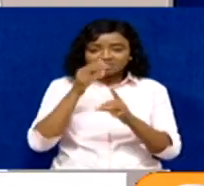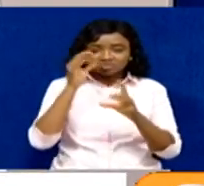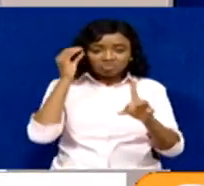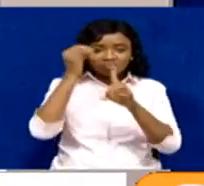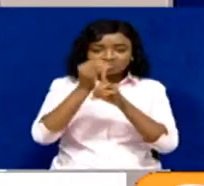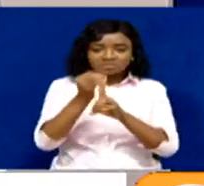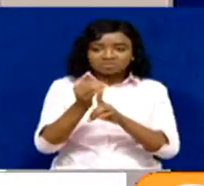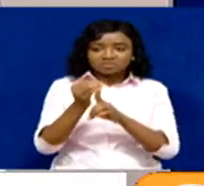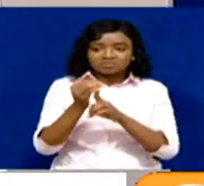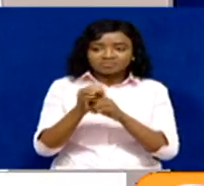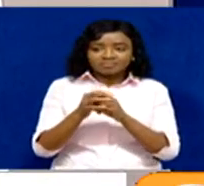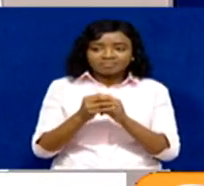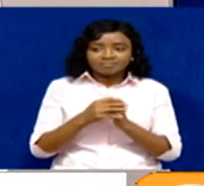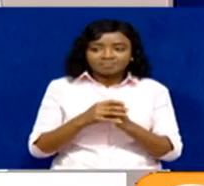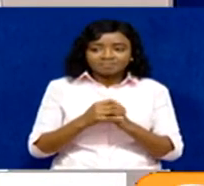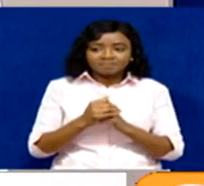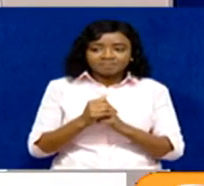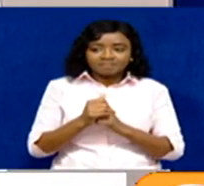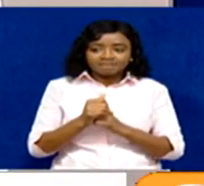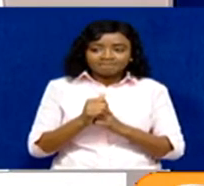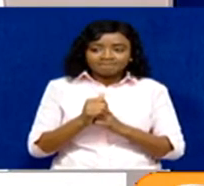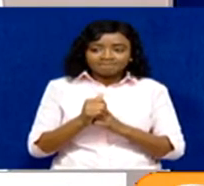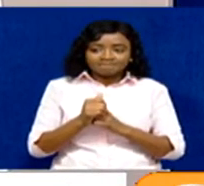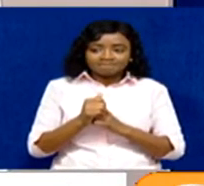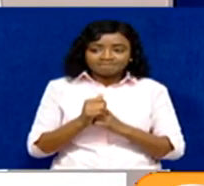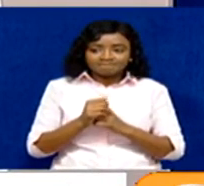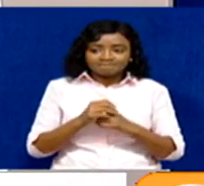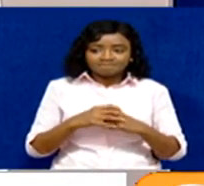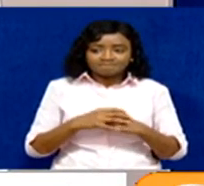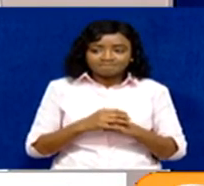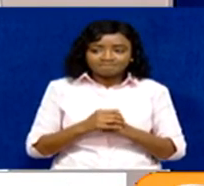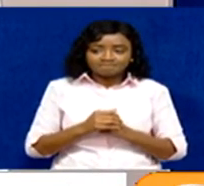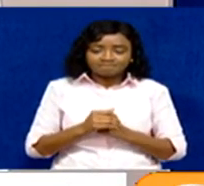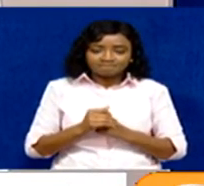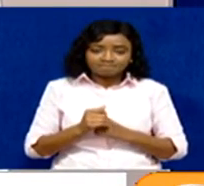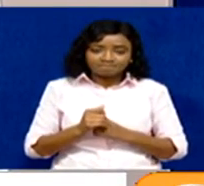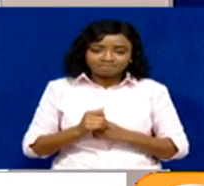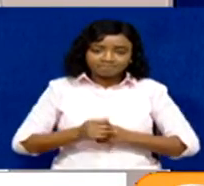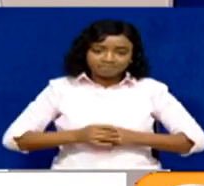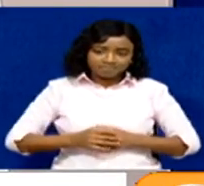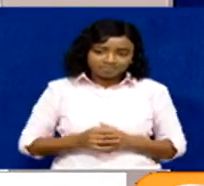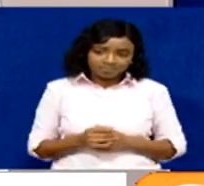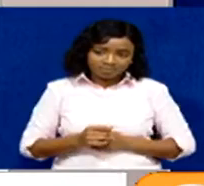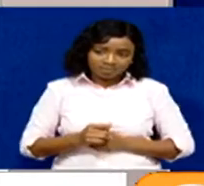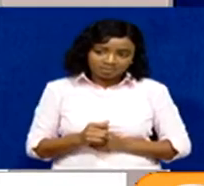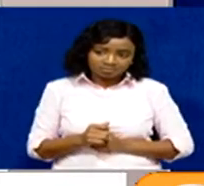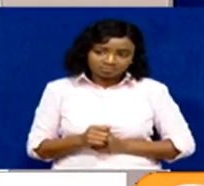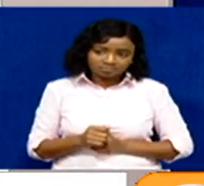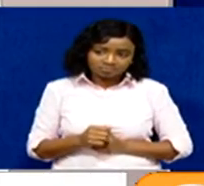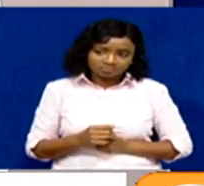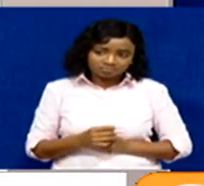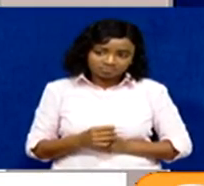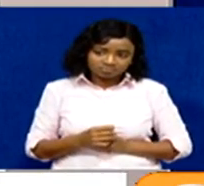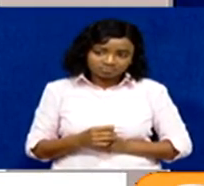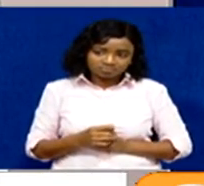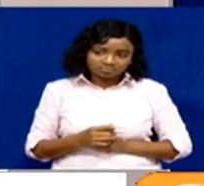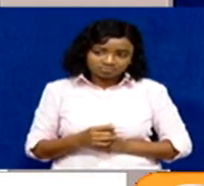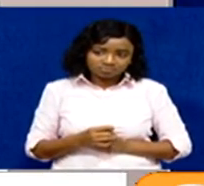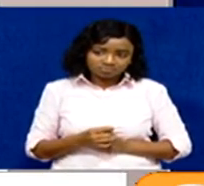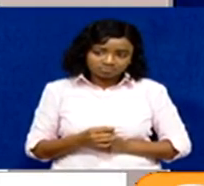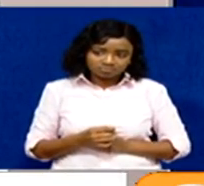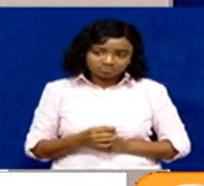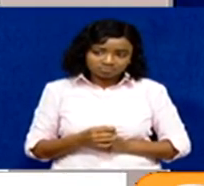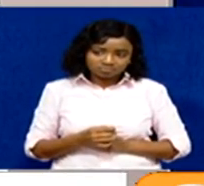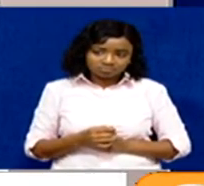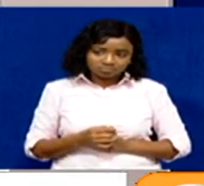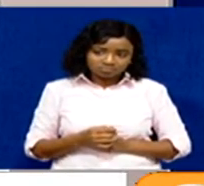today, before I made the announcement that I did, on the basis of what we discussed, I looked back